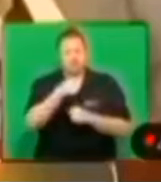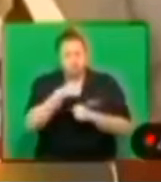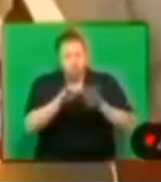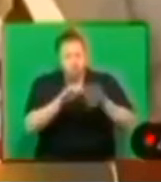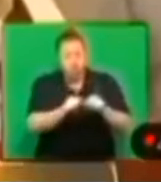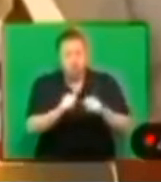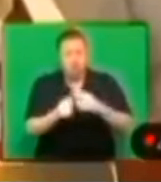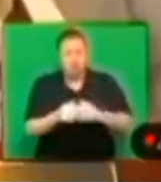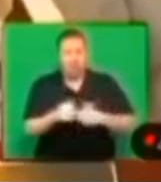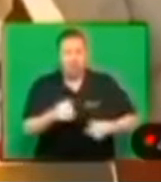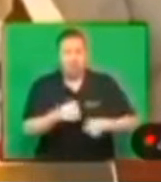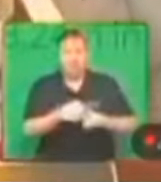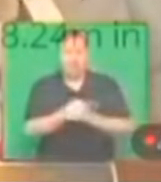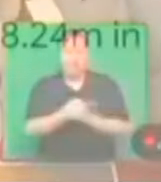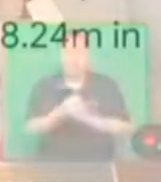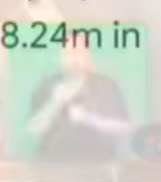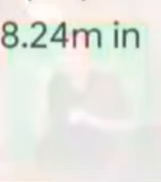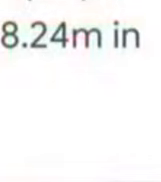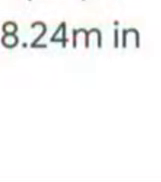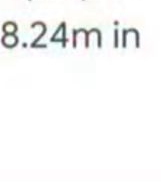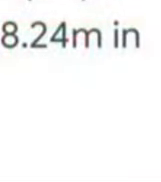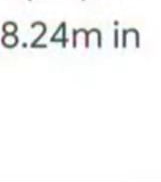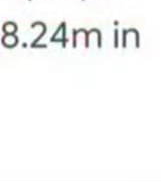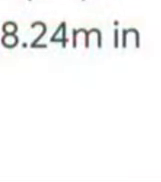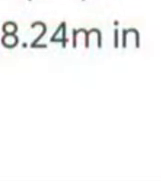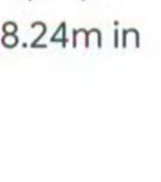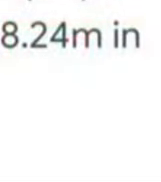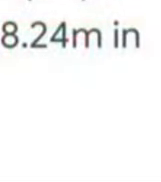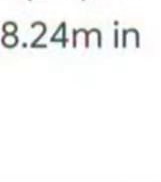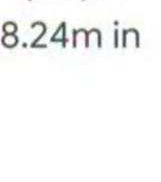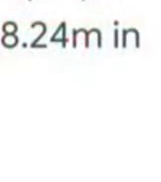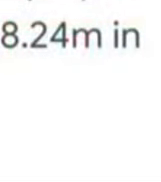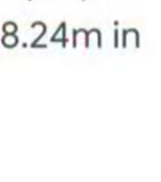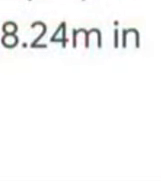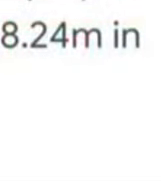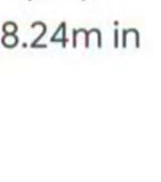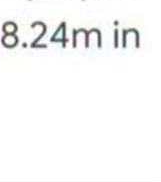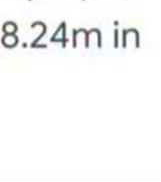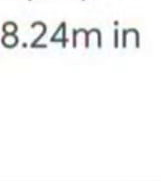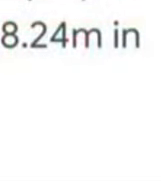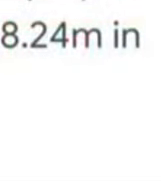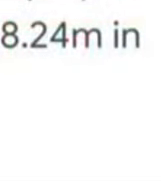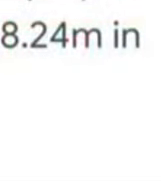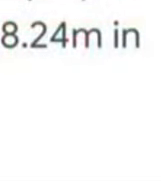the unemployment rate was 24%. It is now